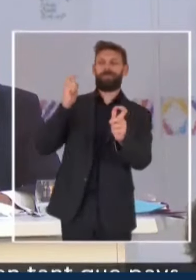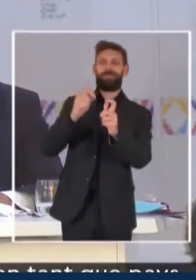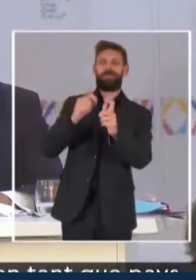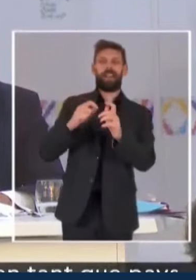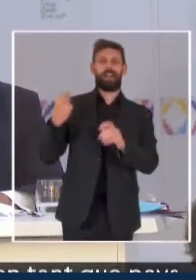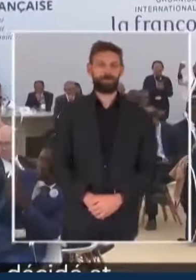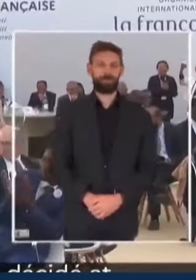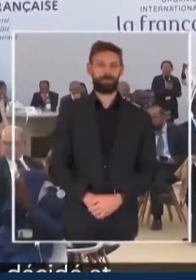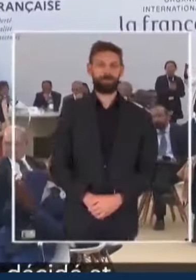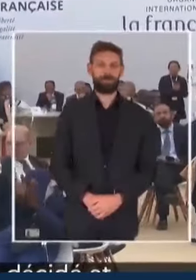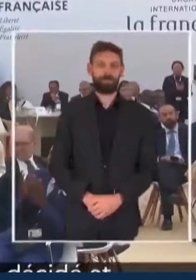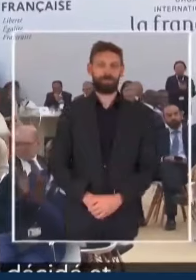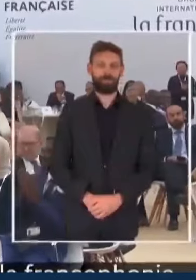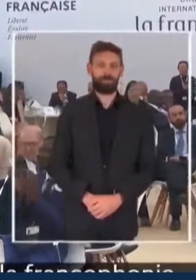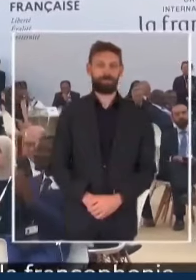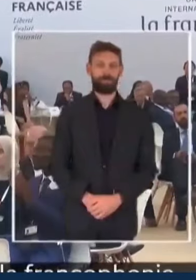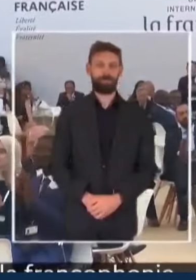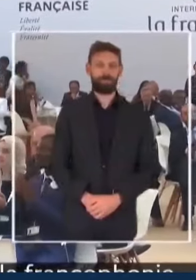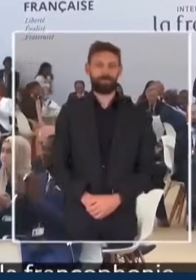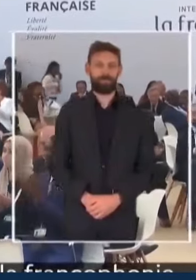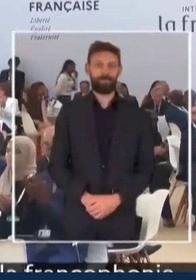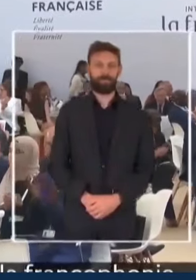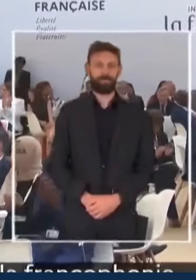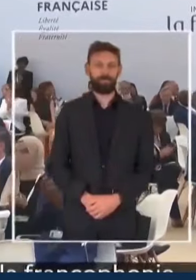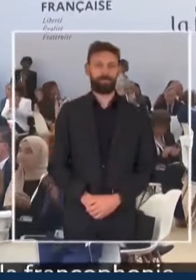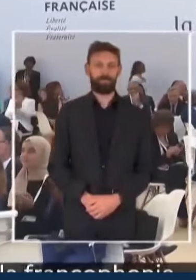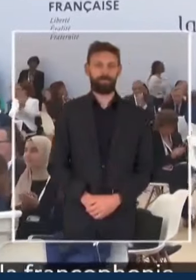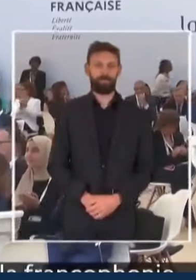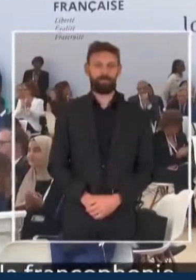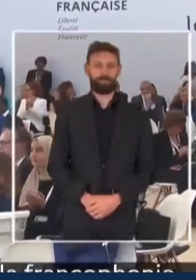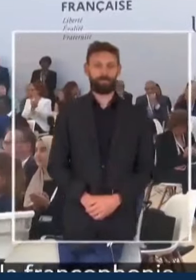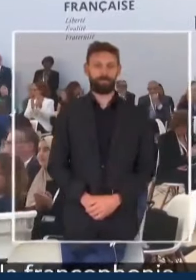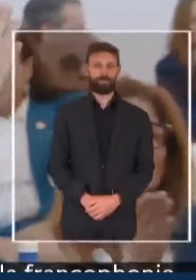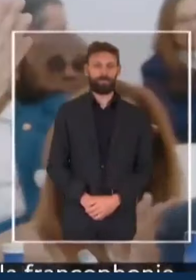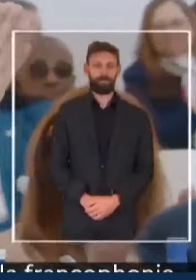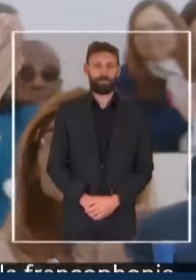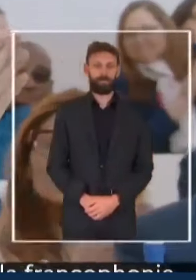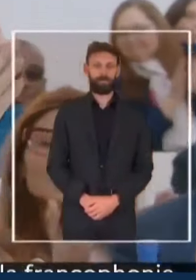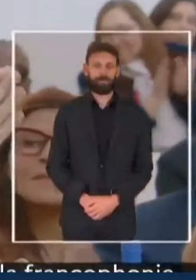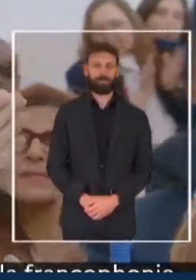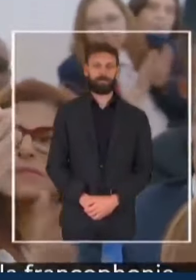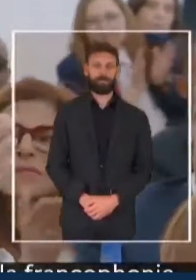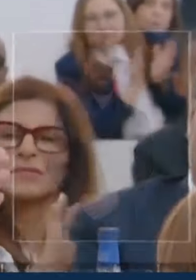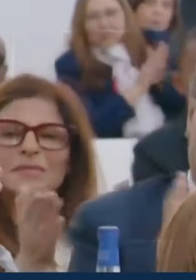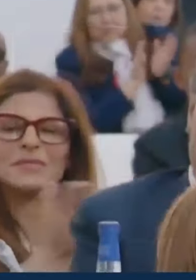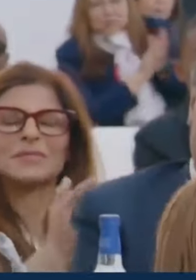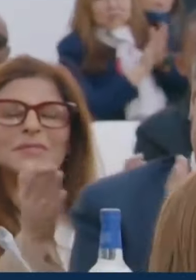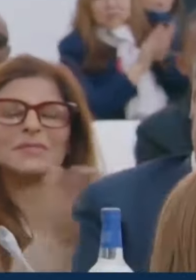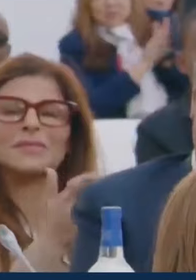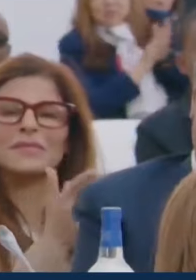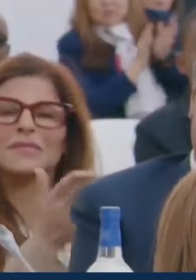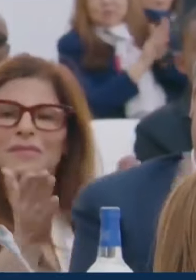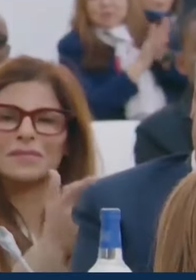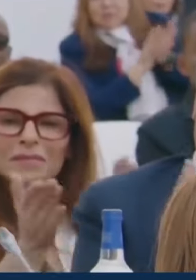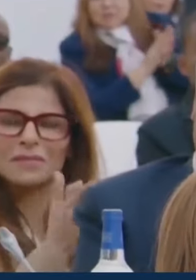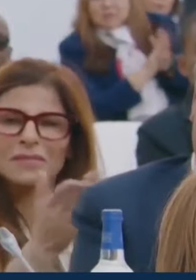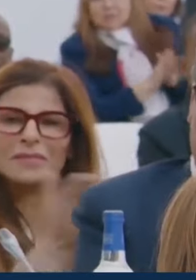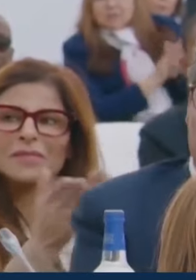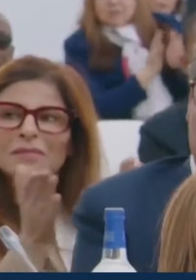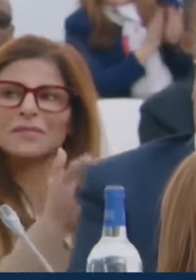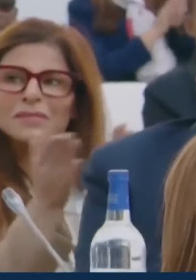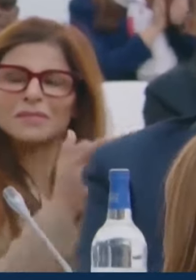supports dialogue and elimination of hate speech, as well as the discerning of the FDLR terrorist group